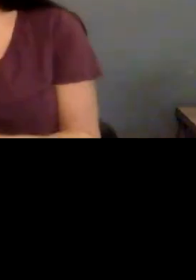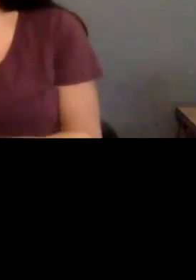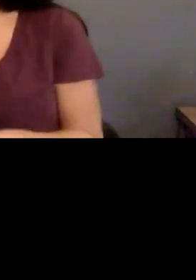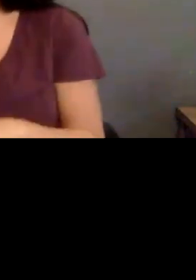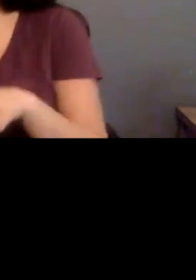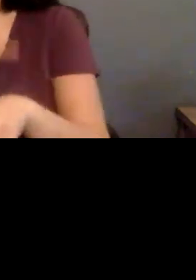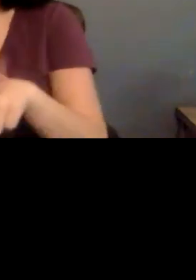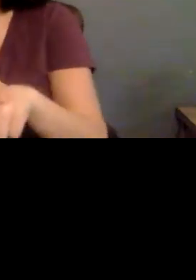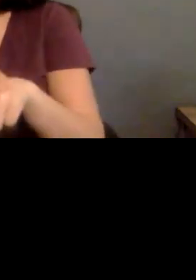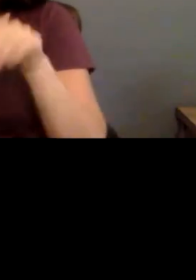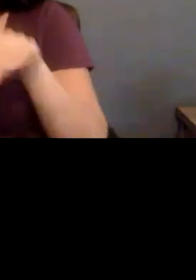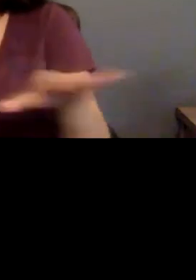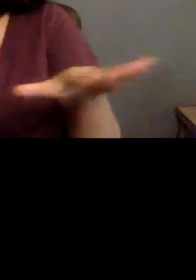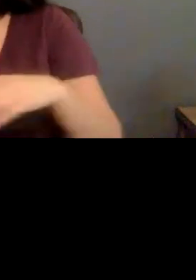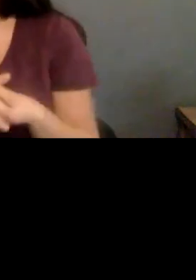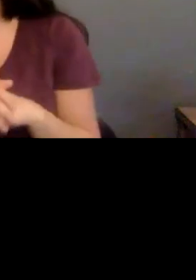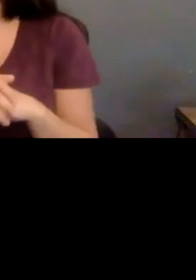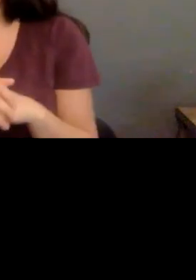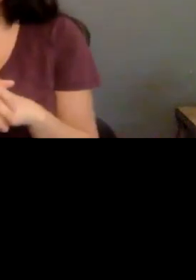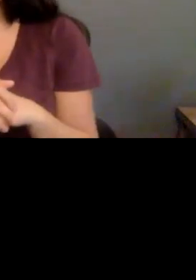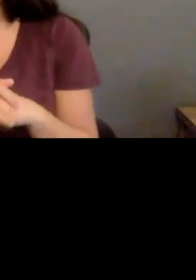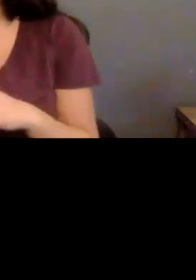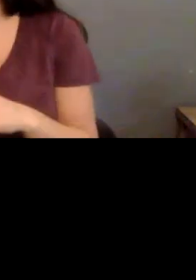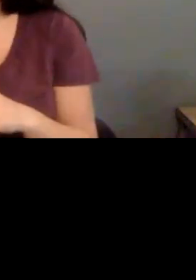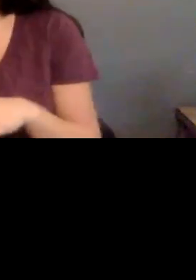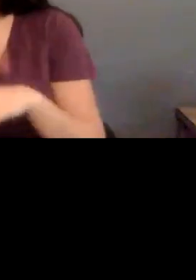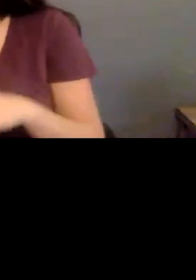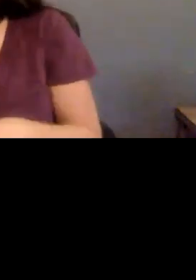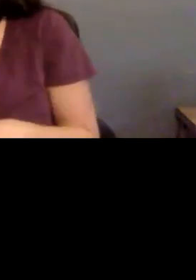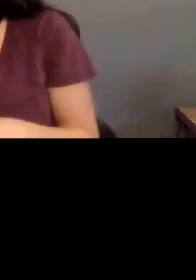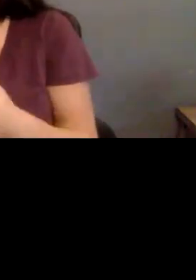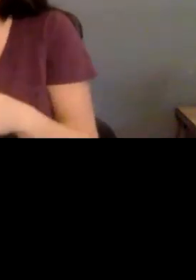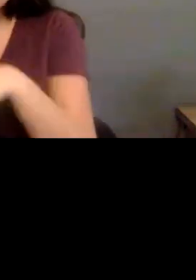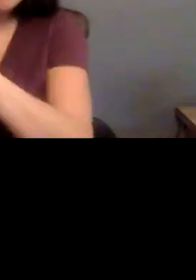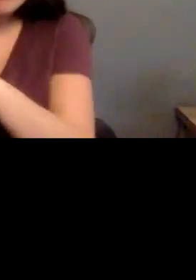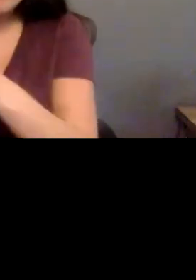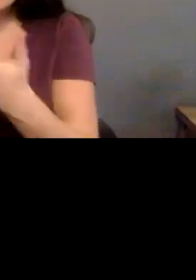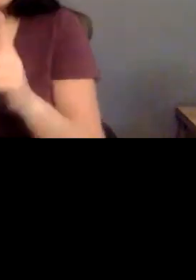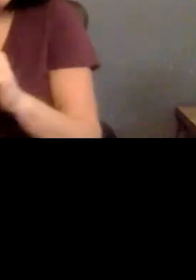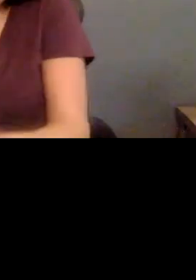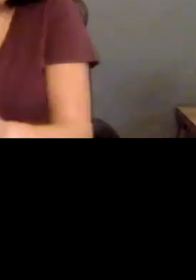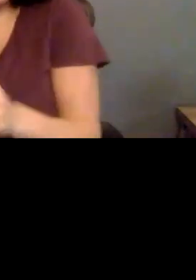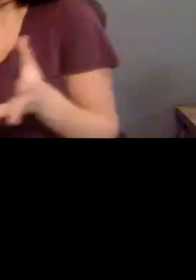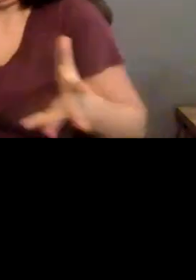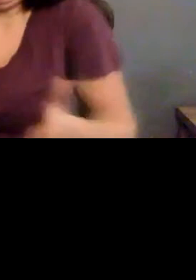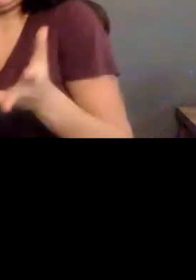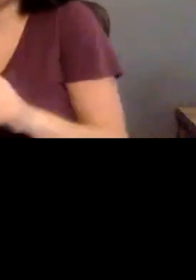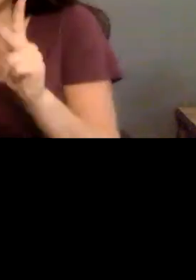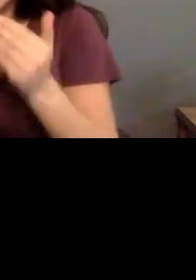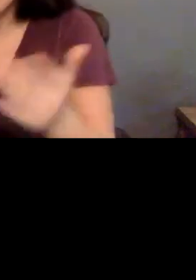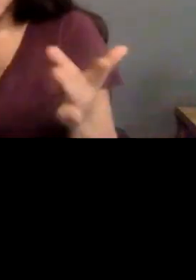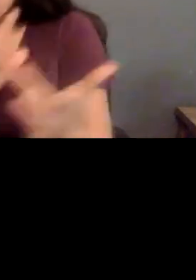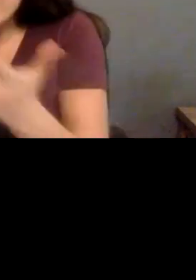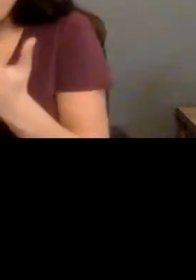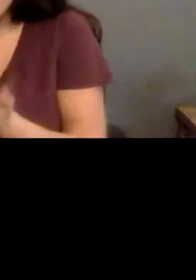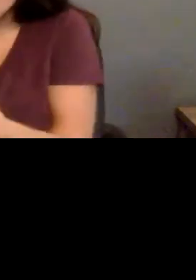nationally. It can be simple through phone on the phone. So it is just about encouraging people to reach out to treatment. So I